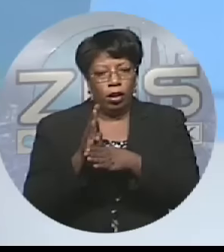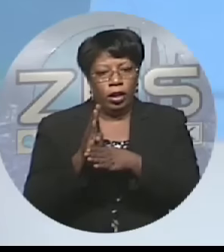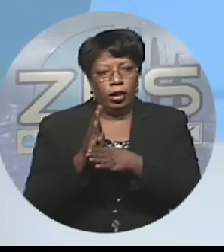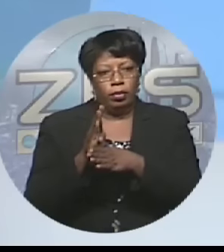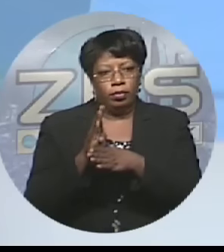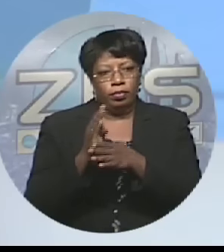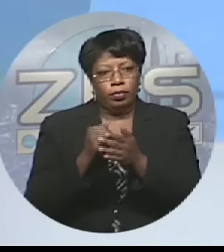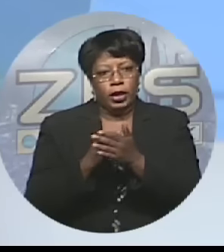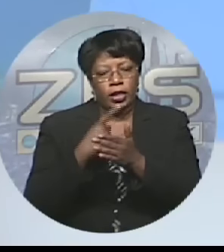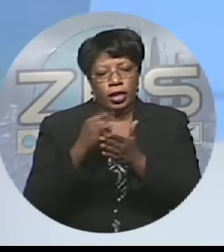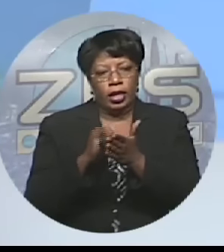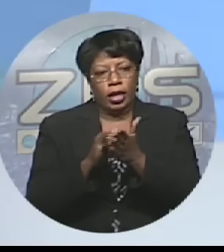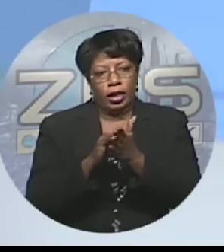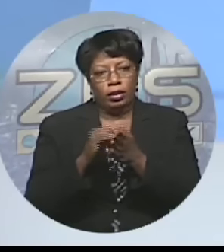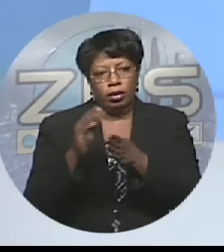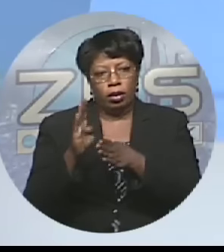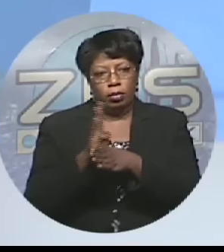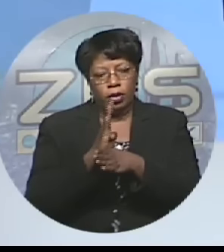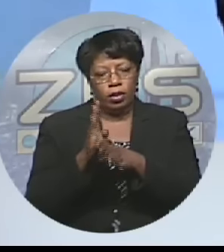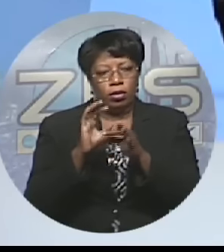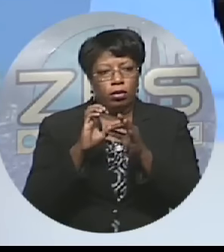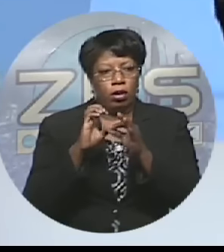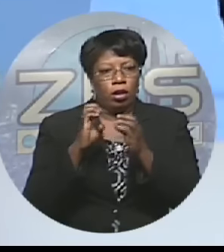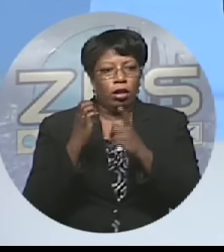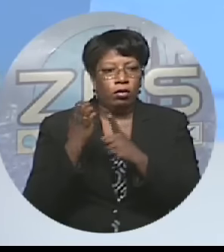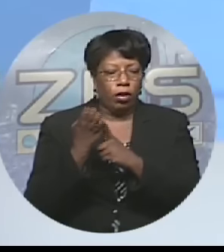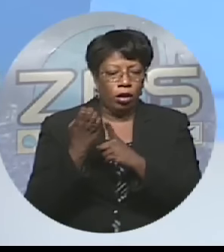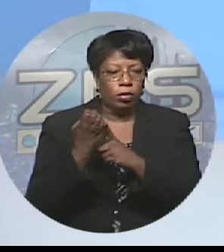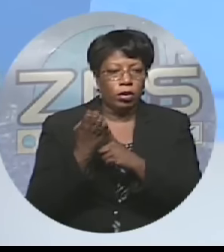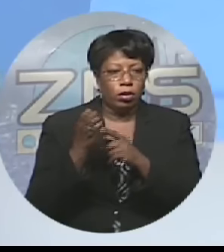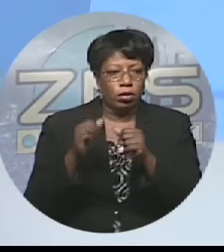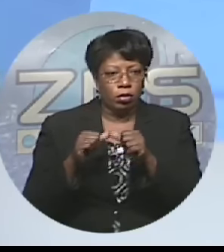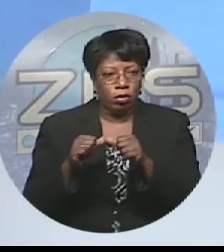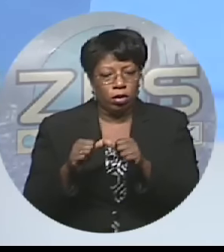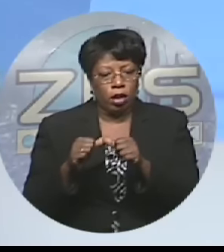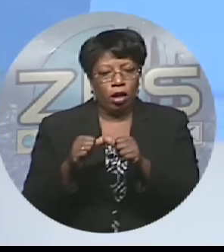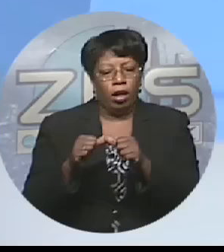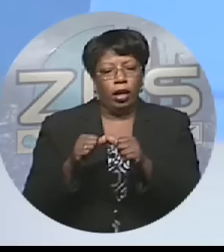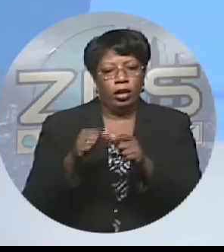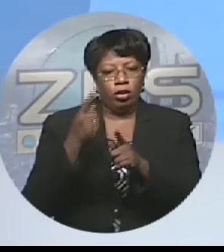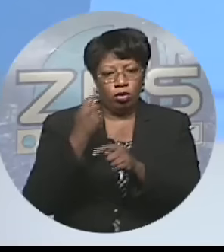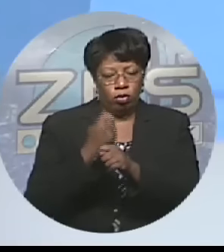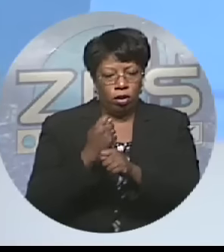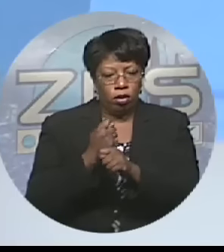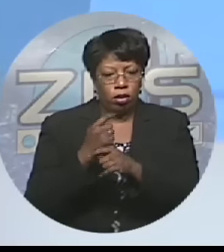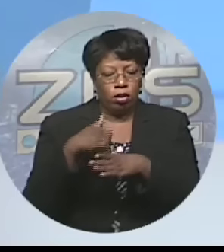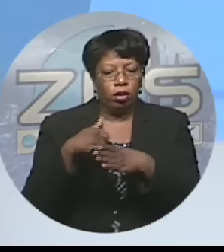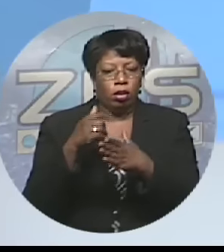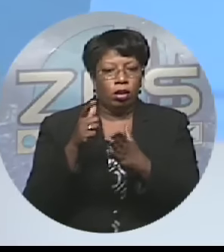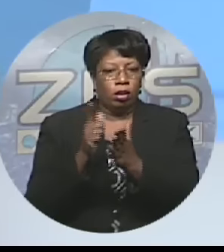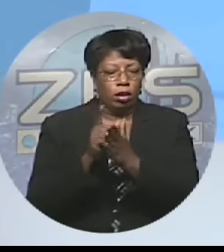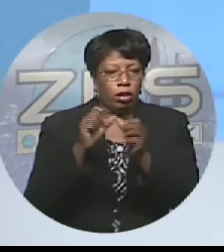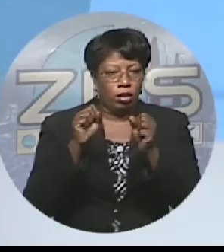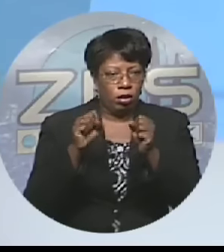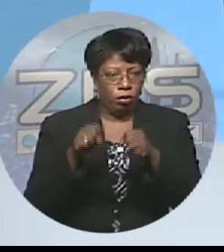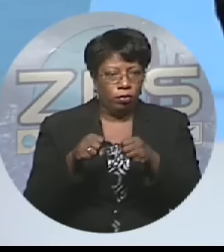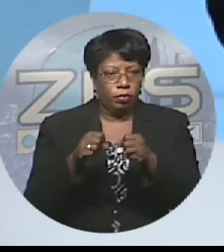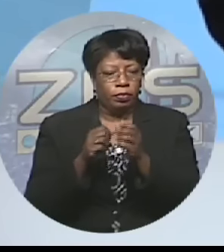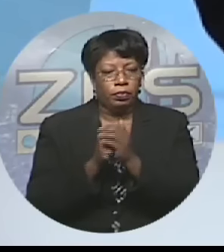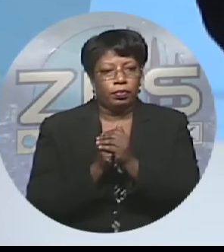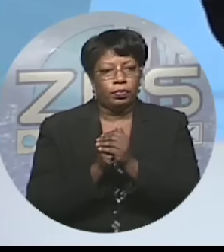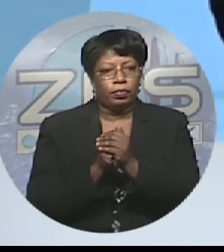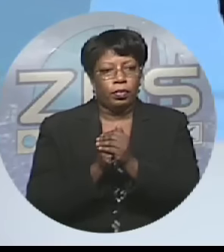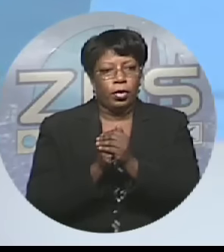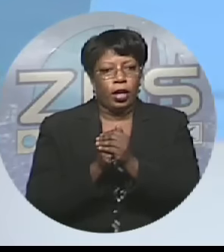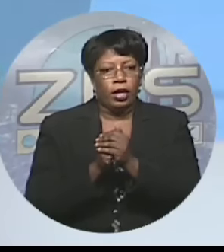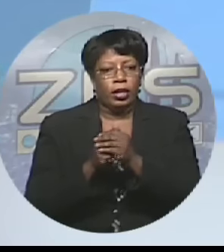as business environment, political stability, and collective trust in the legal system. Ladies and